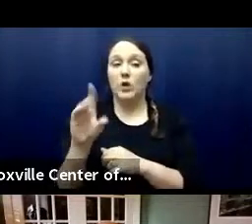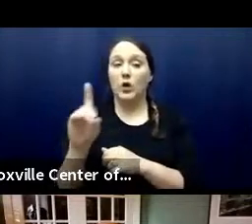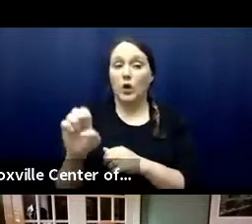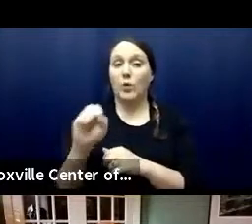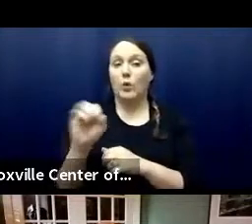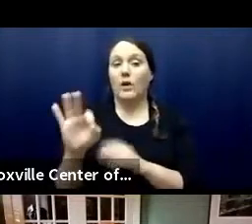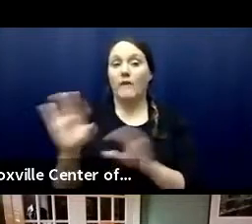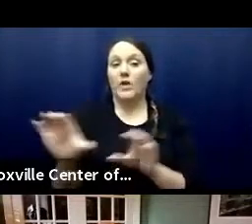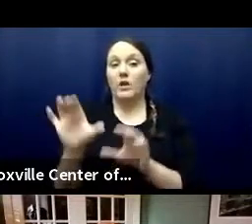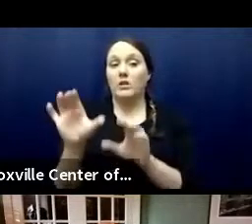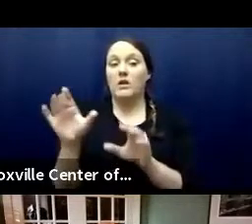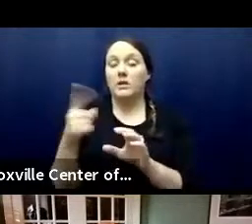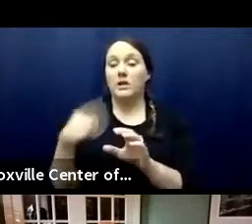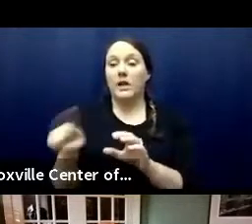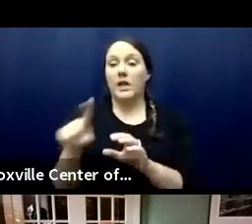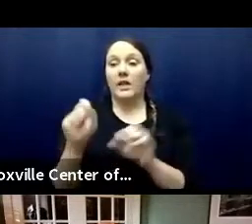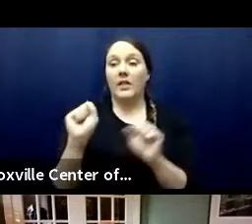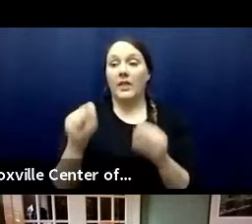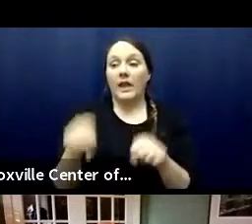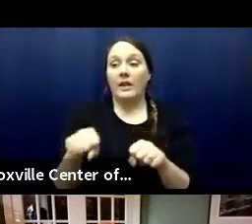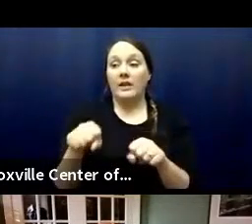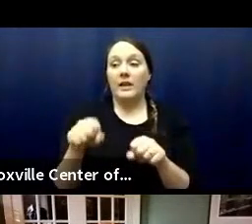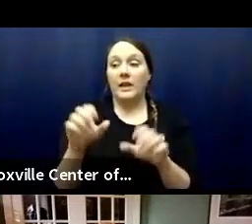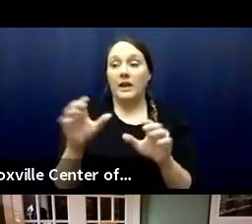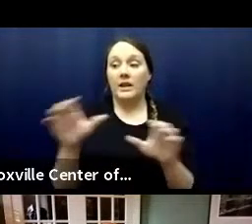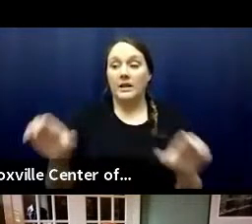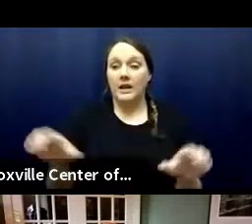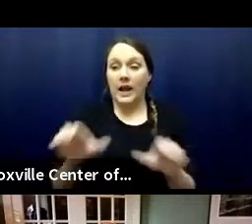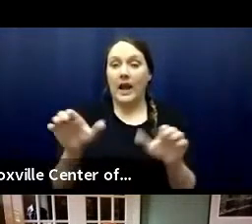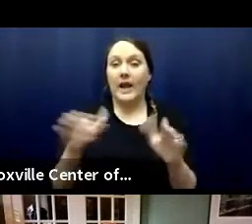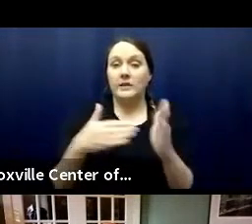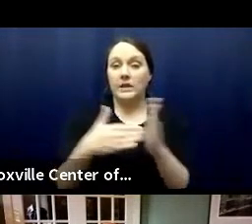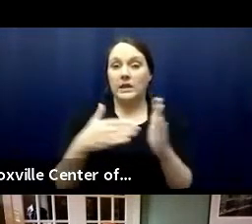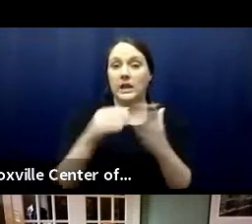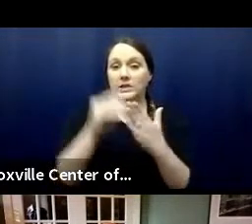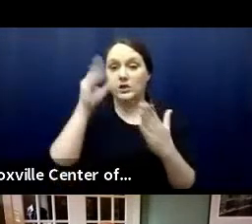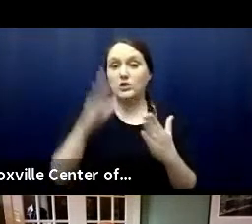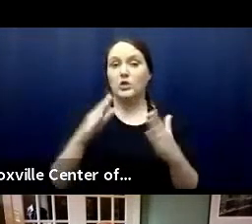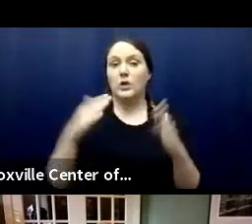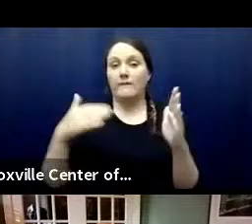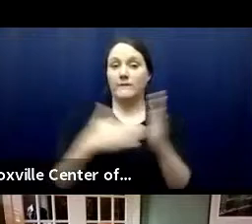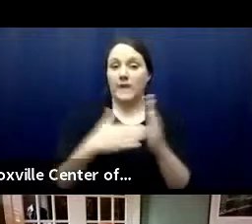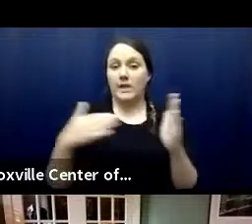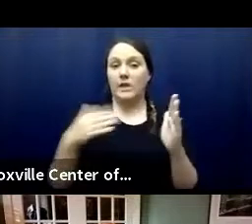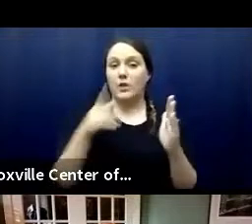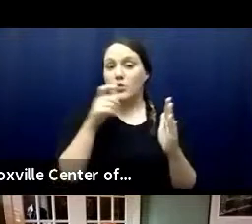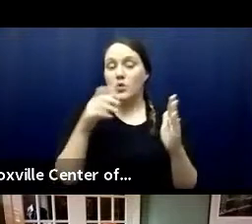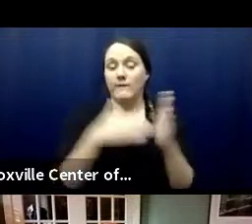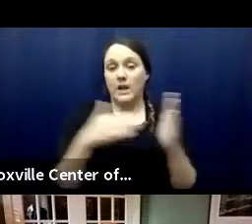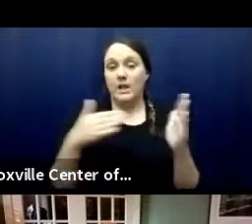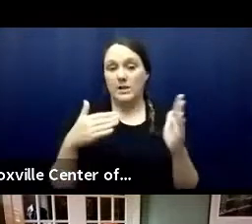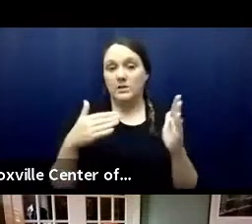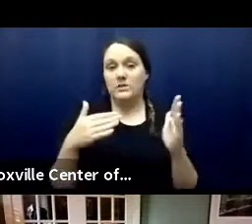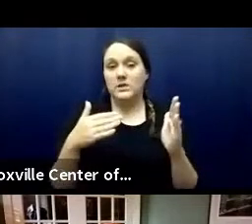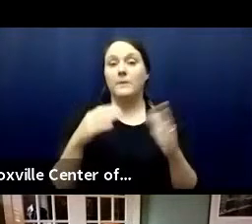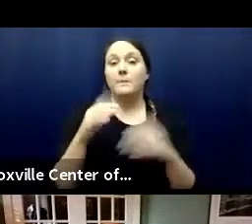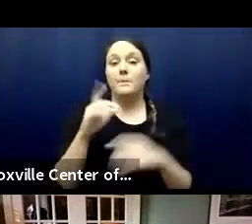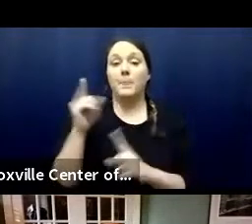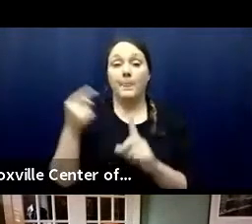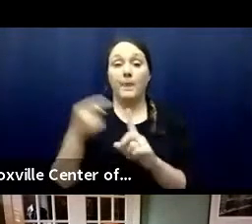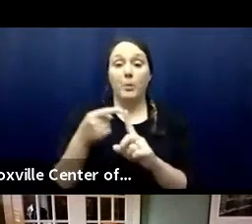empowers them to act against any student that is violating the code of conduct. And the point of the code of conduct